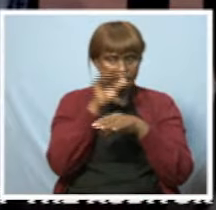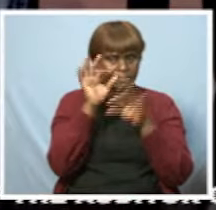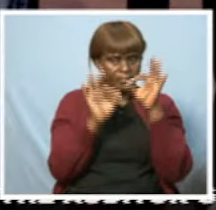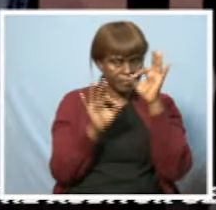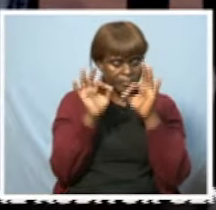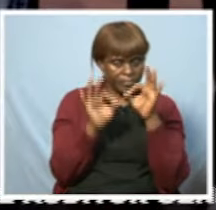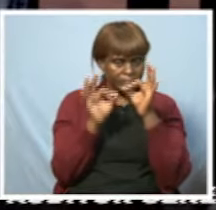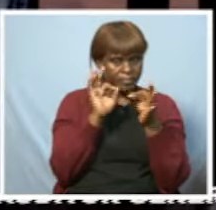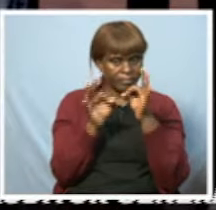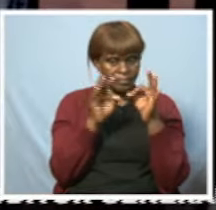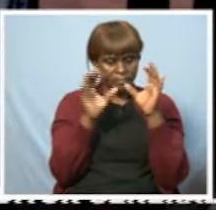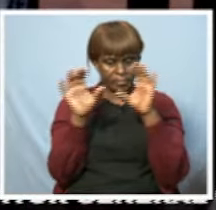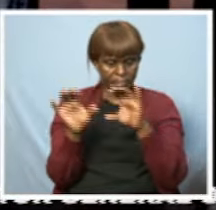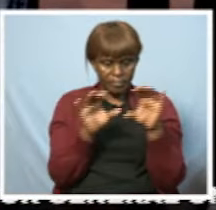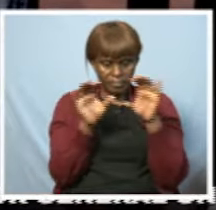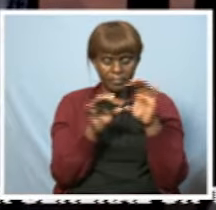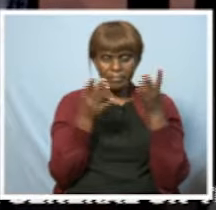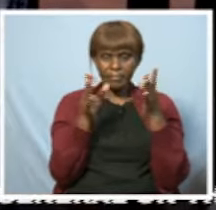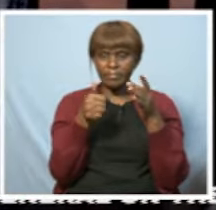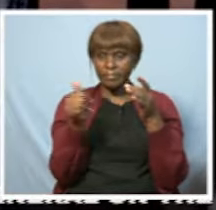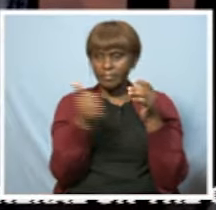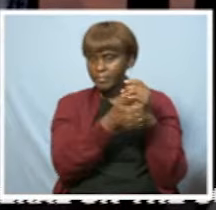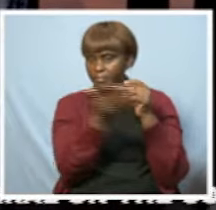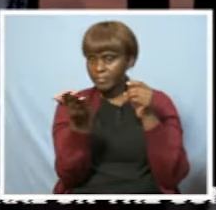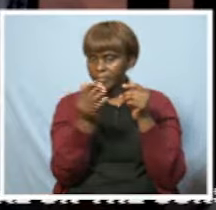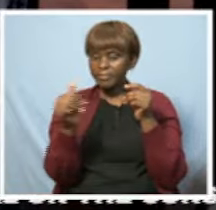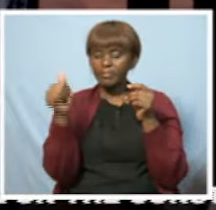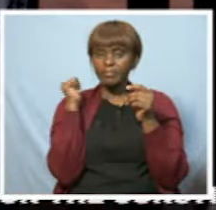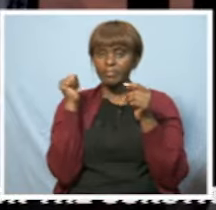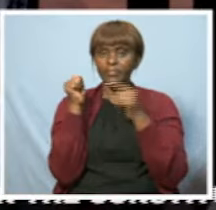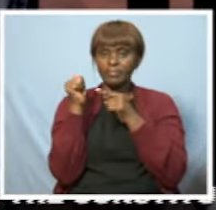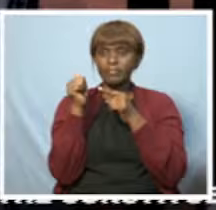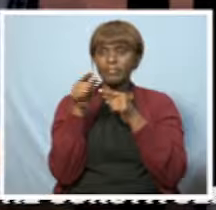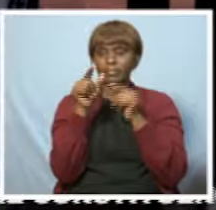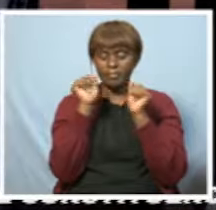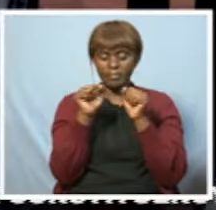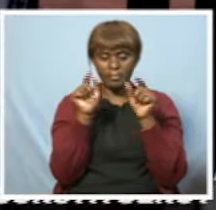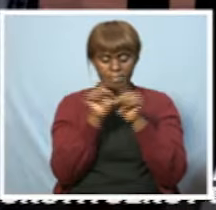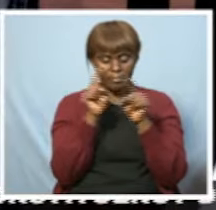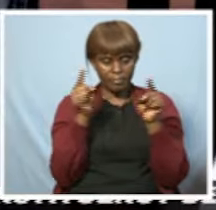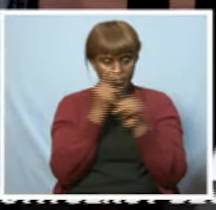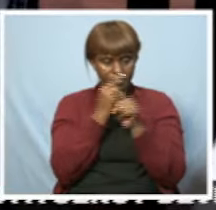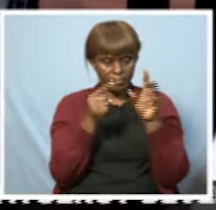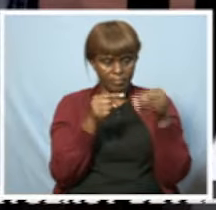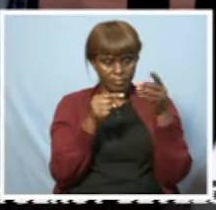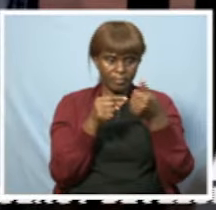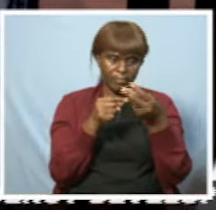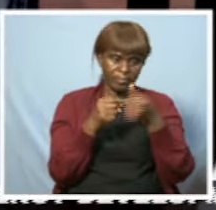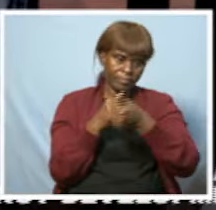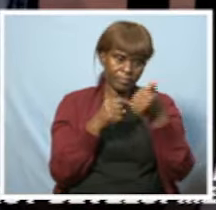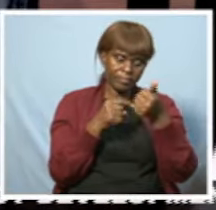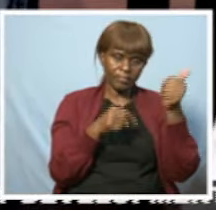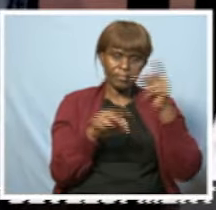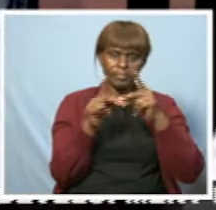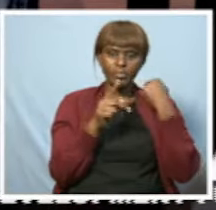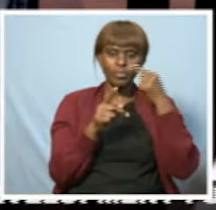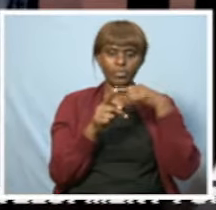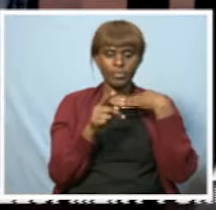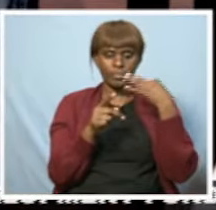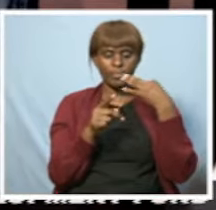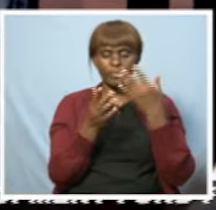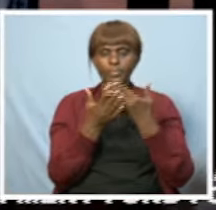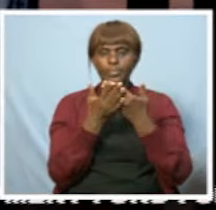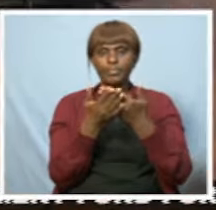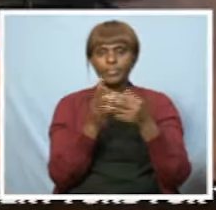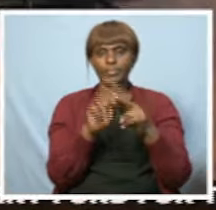If you did they refuse that you could just give out the money to other applicants? Submission.